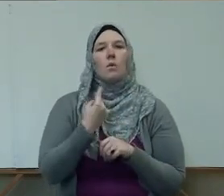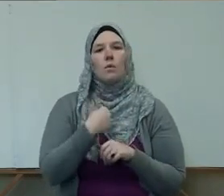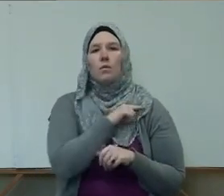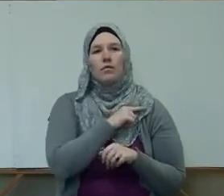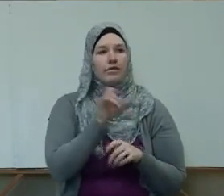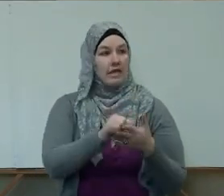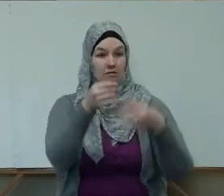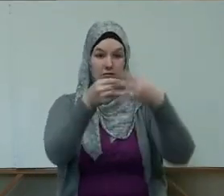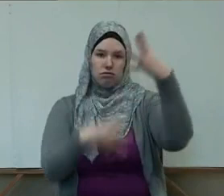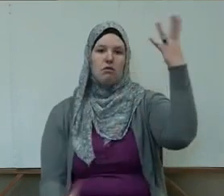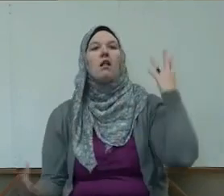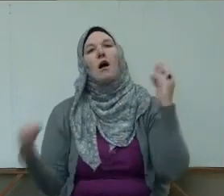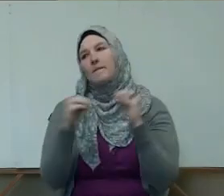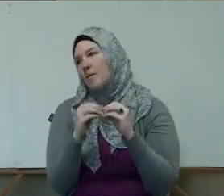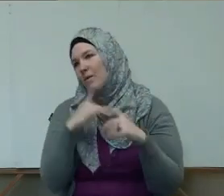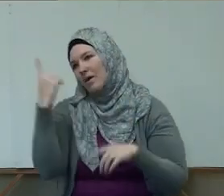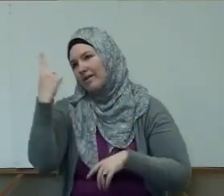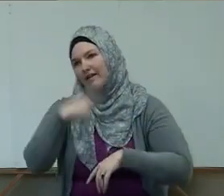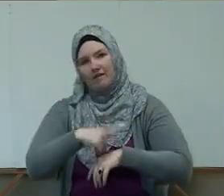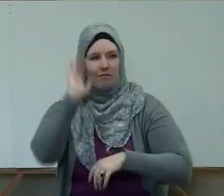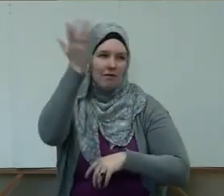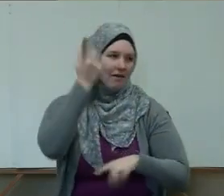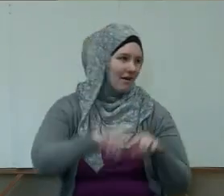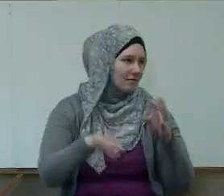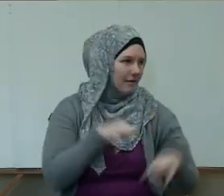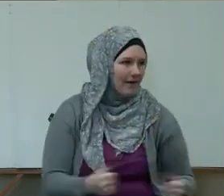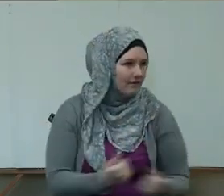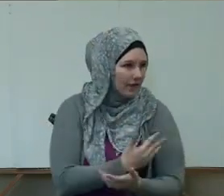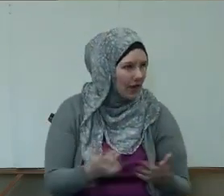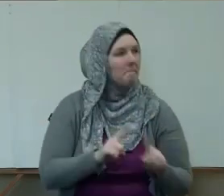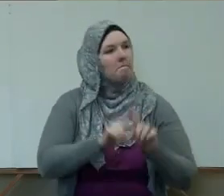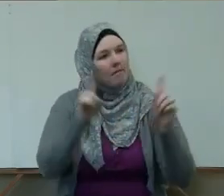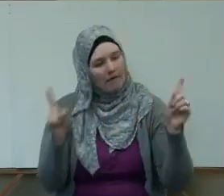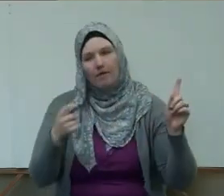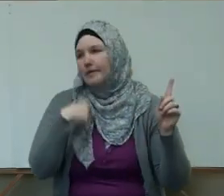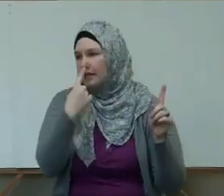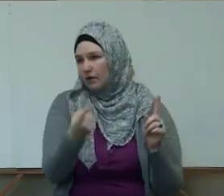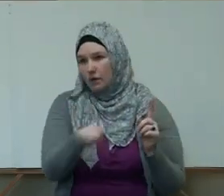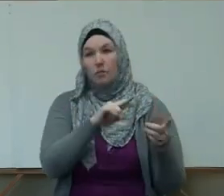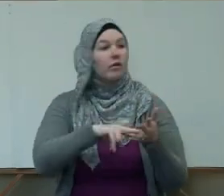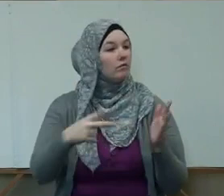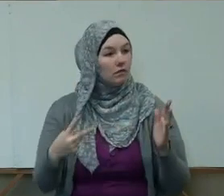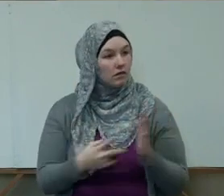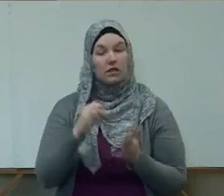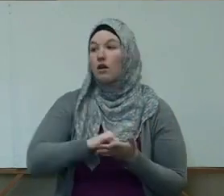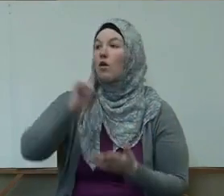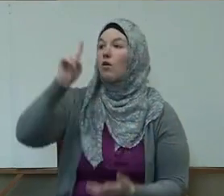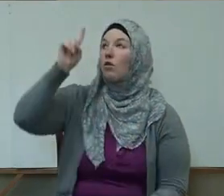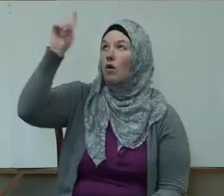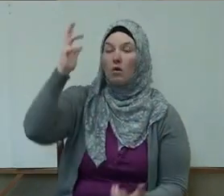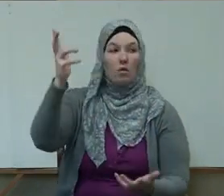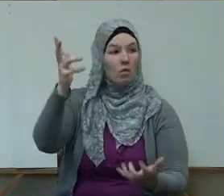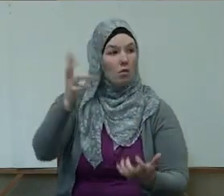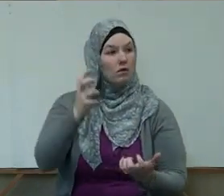cover it in a one-day sermon. But let me tell you this, the ultimate purpose that Allah wants